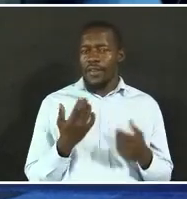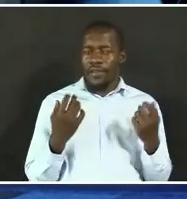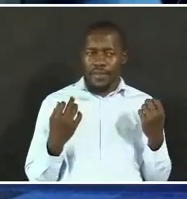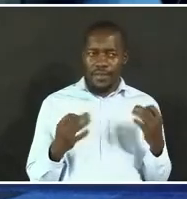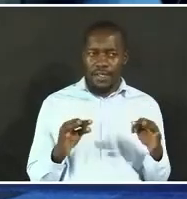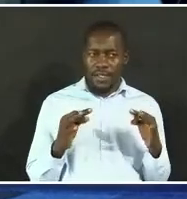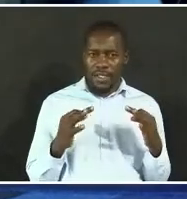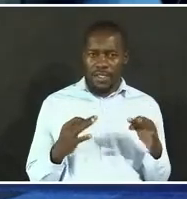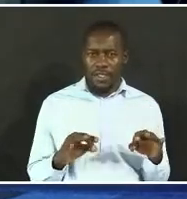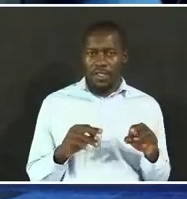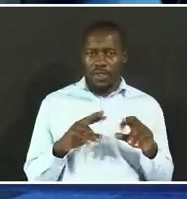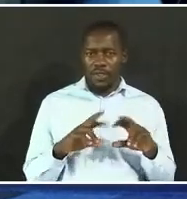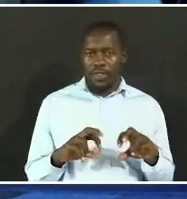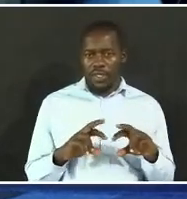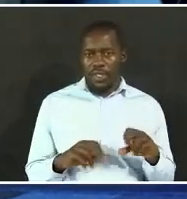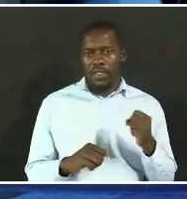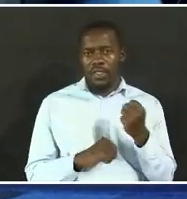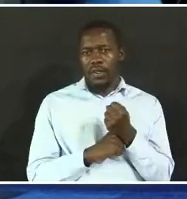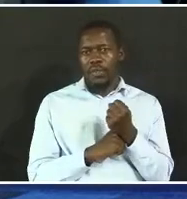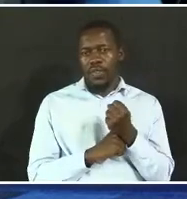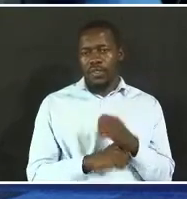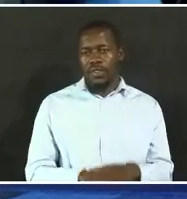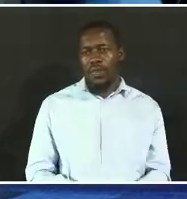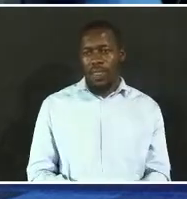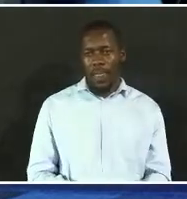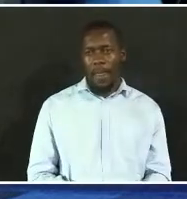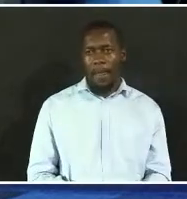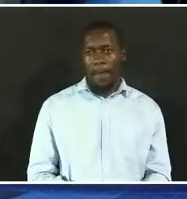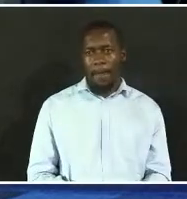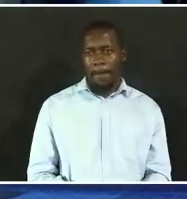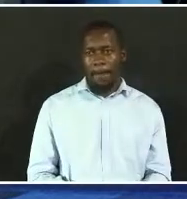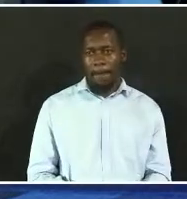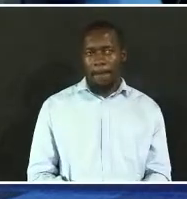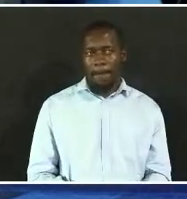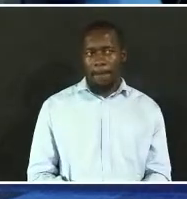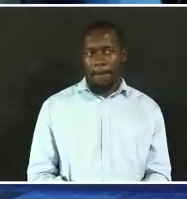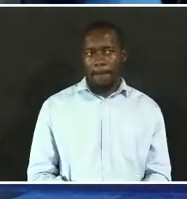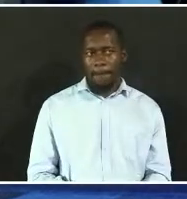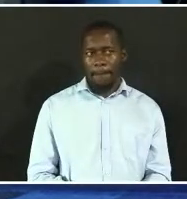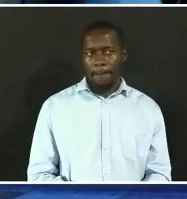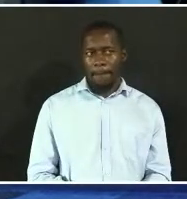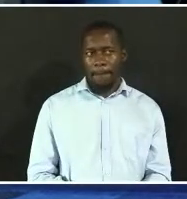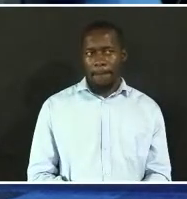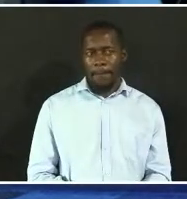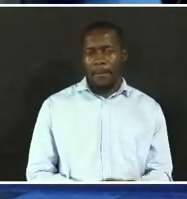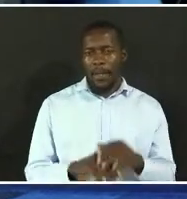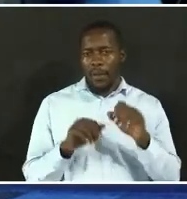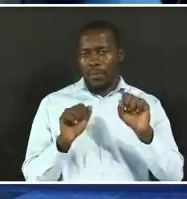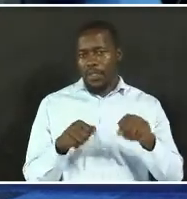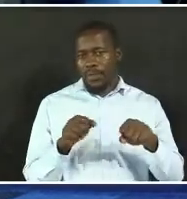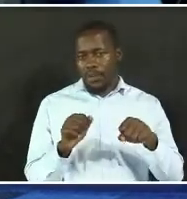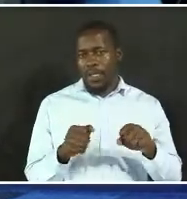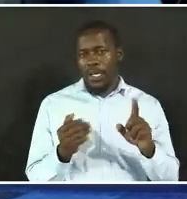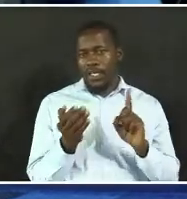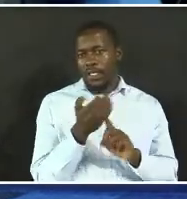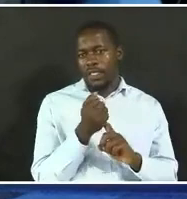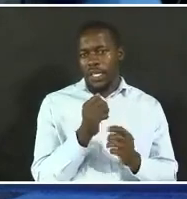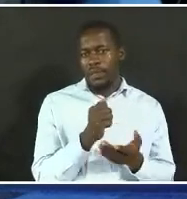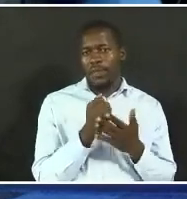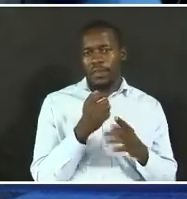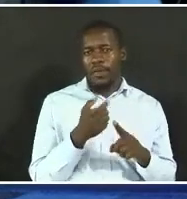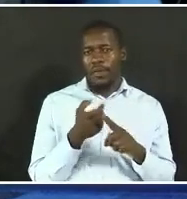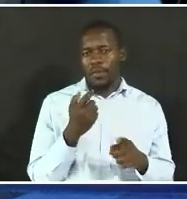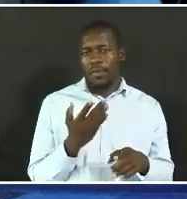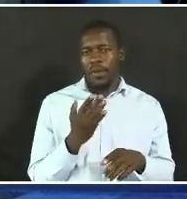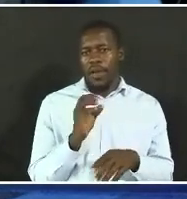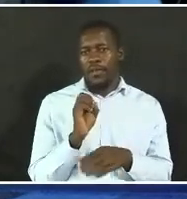feel free to seek help. Feel free to seek help. You can either get help from the counseling part, or you can come